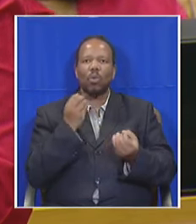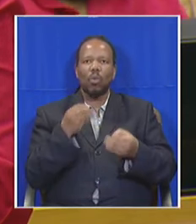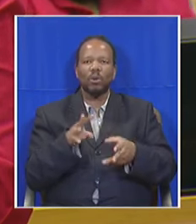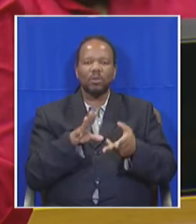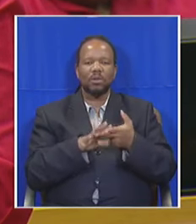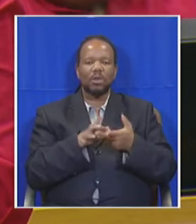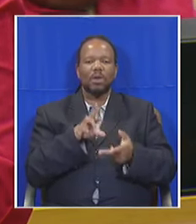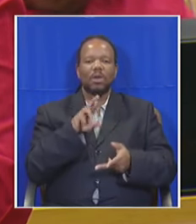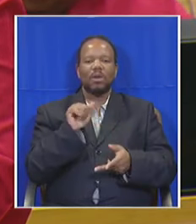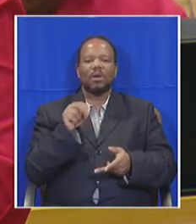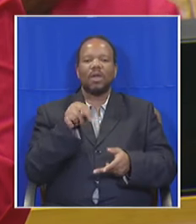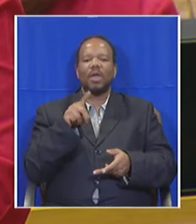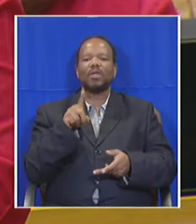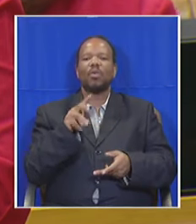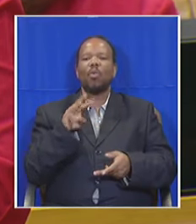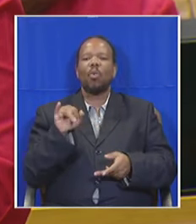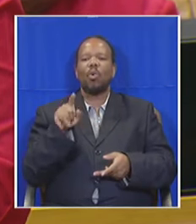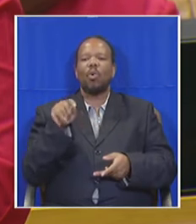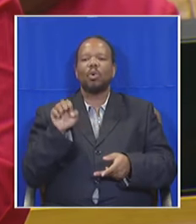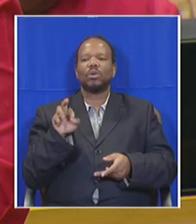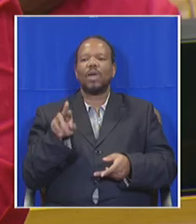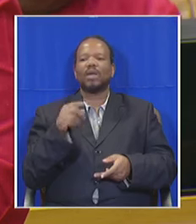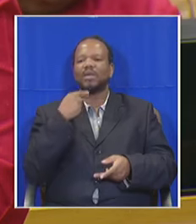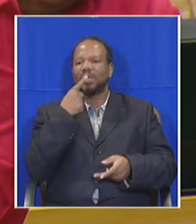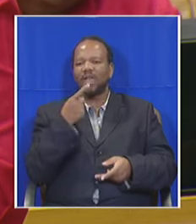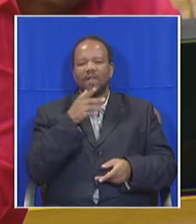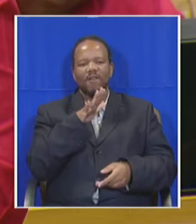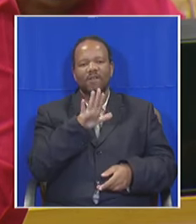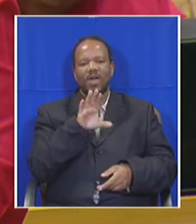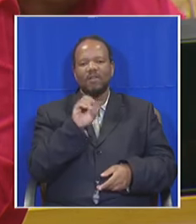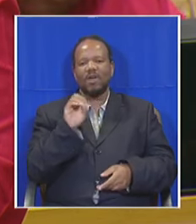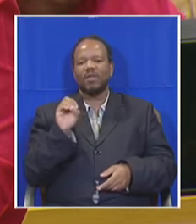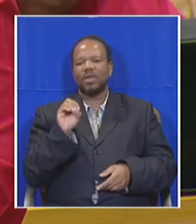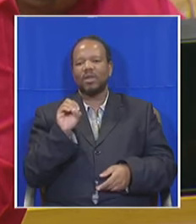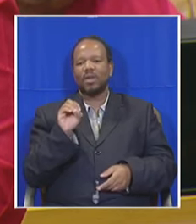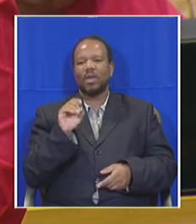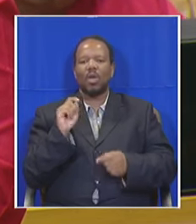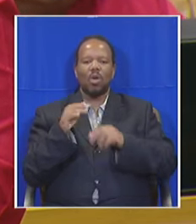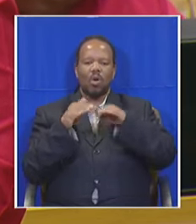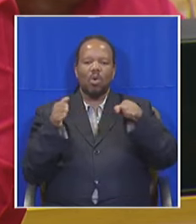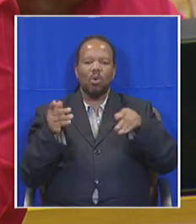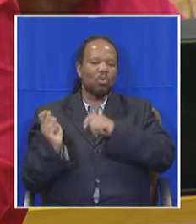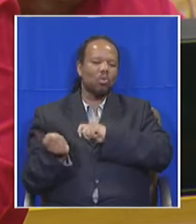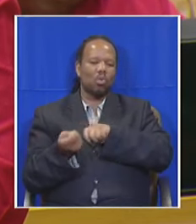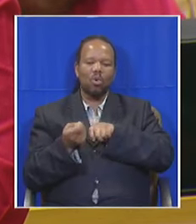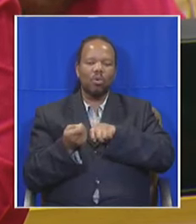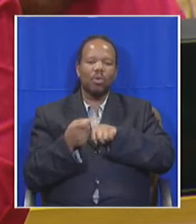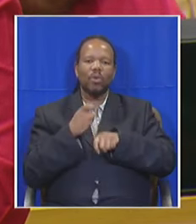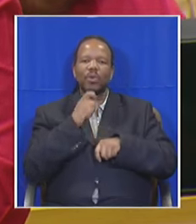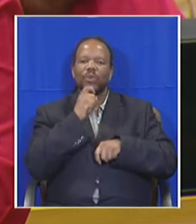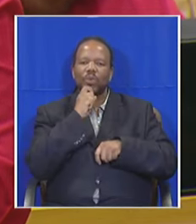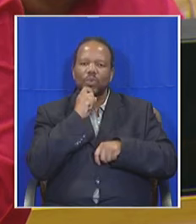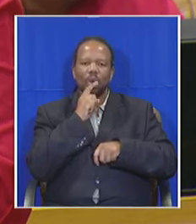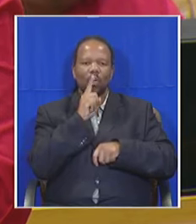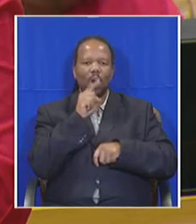Water estimated that there are around 500 golf courses in South Africa, which use on average between